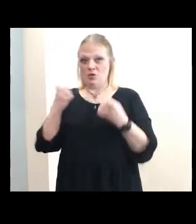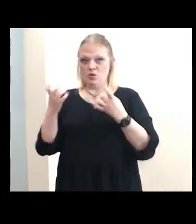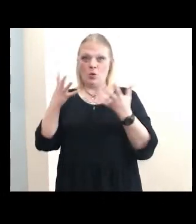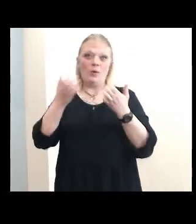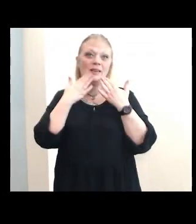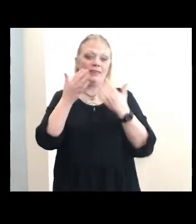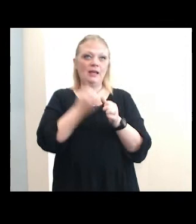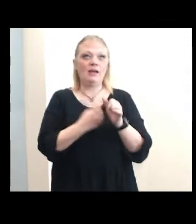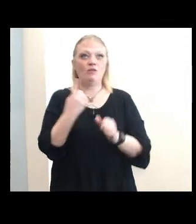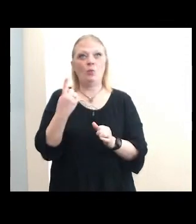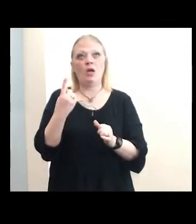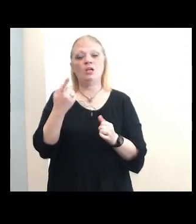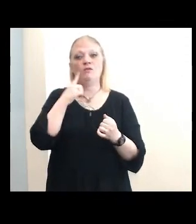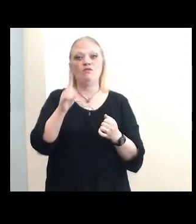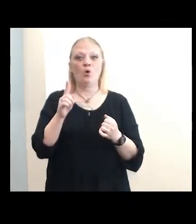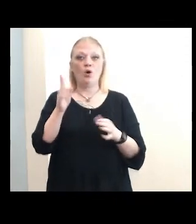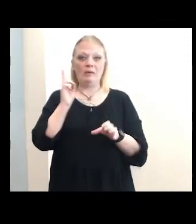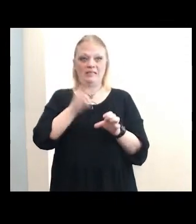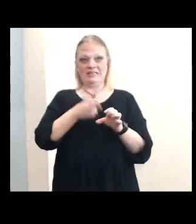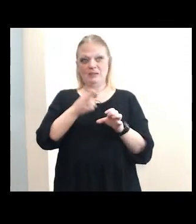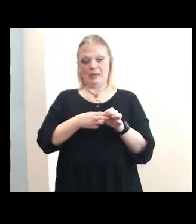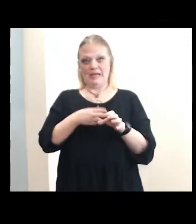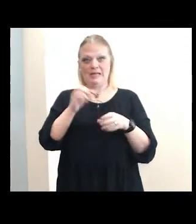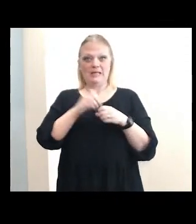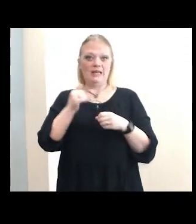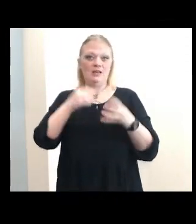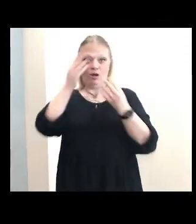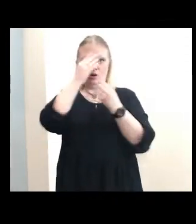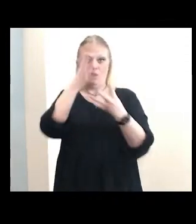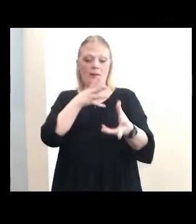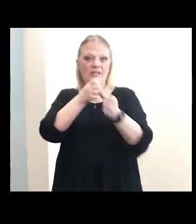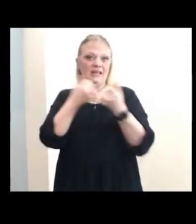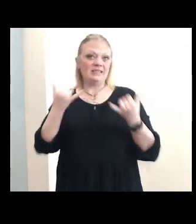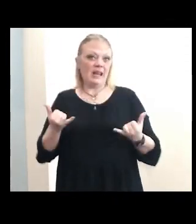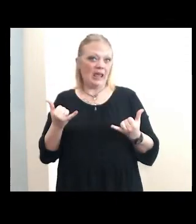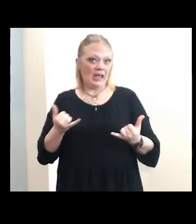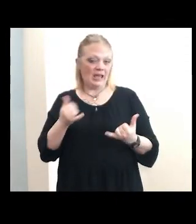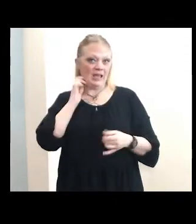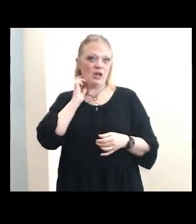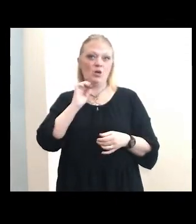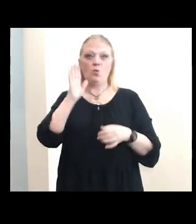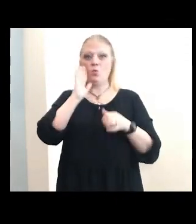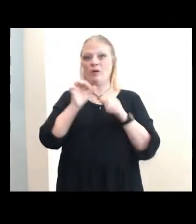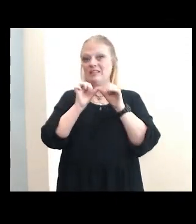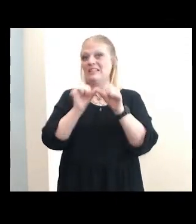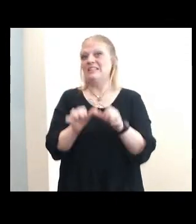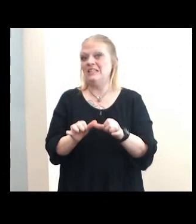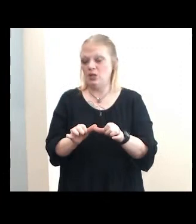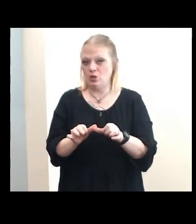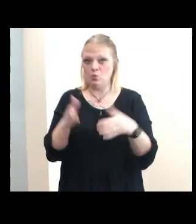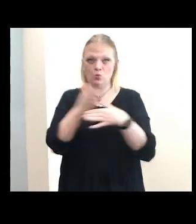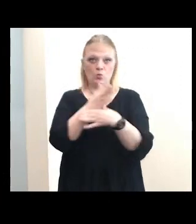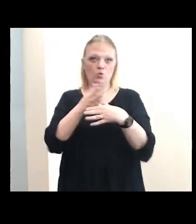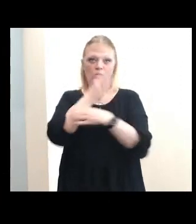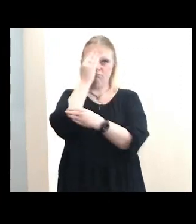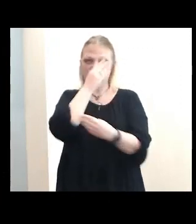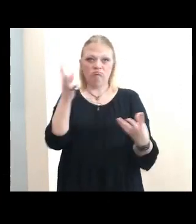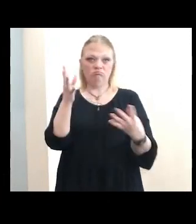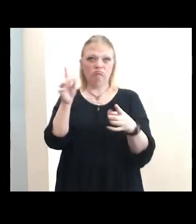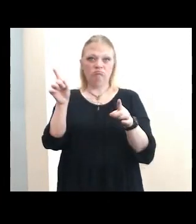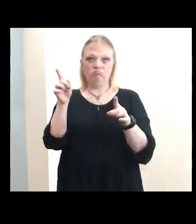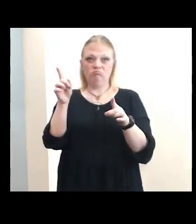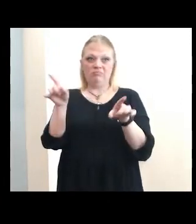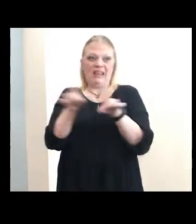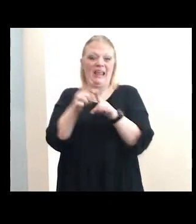thank everyone for participating in our update today. We will continue to share more information as we get